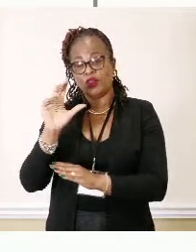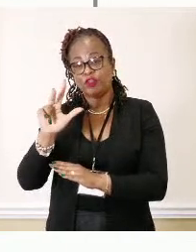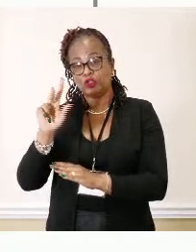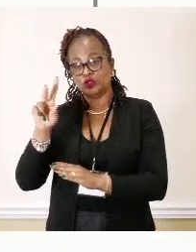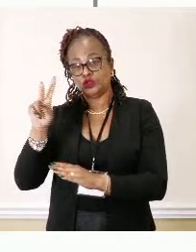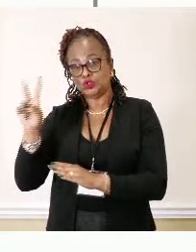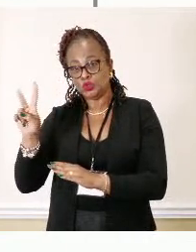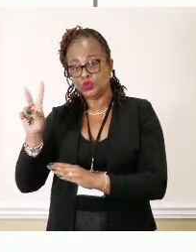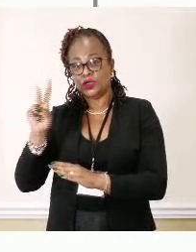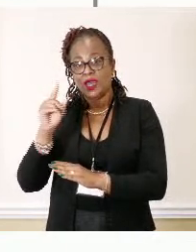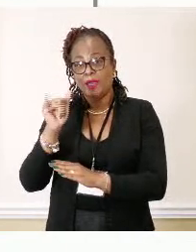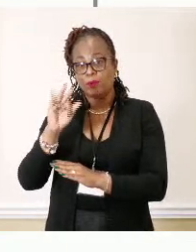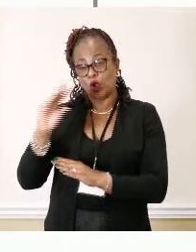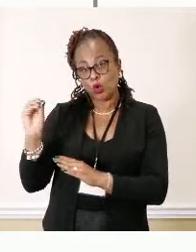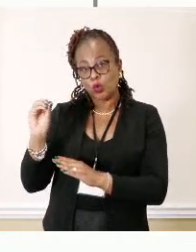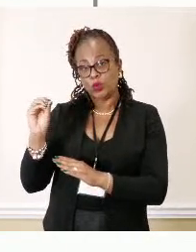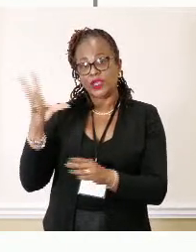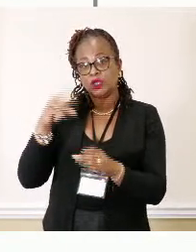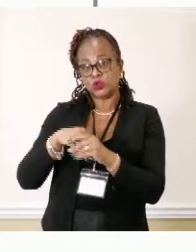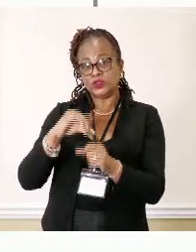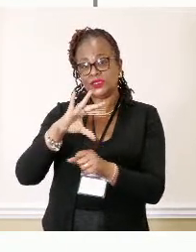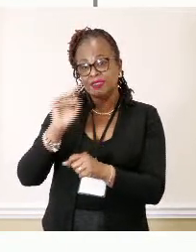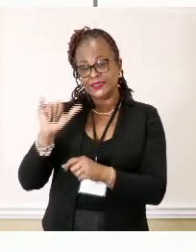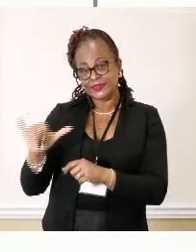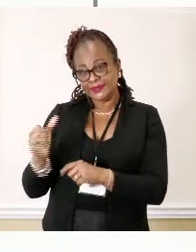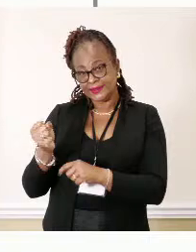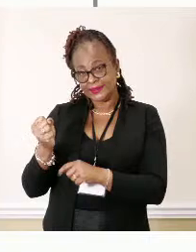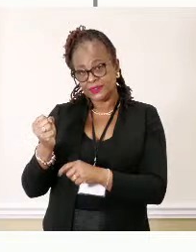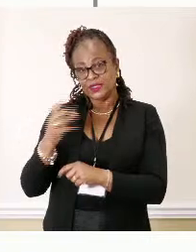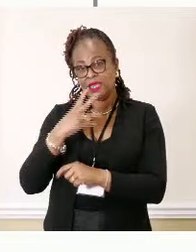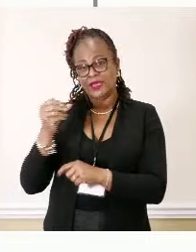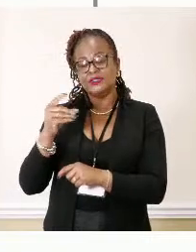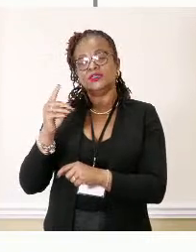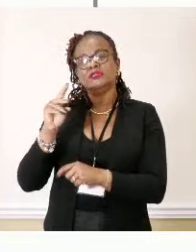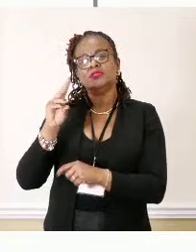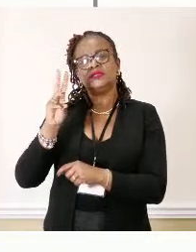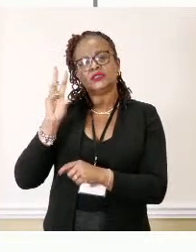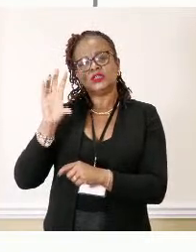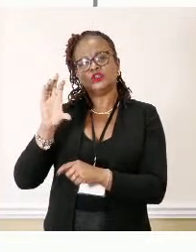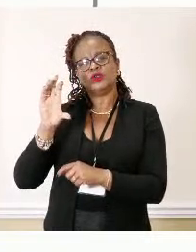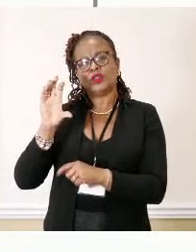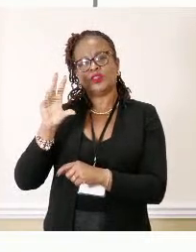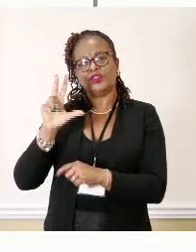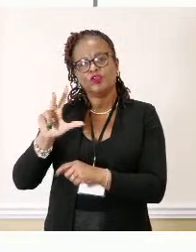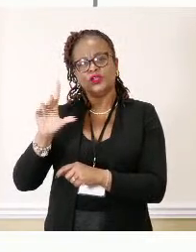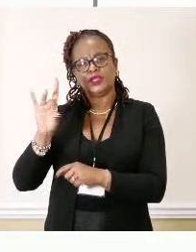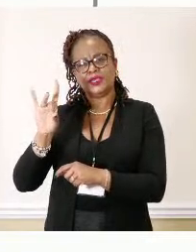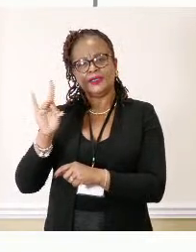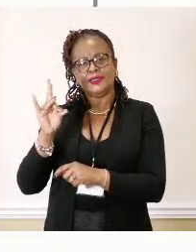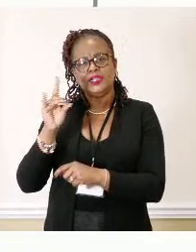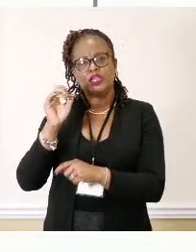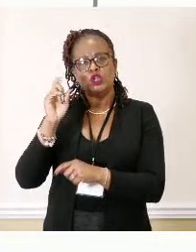832 on Abaco, including the Keys, and 638 on Eleuthera.